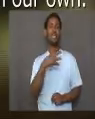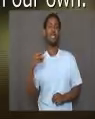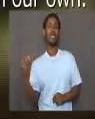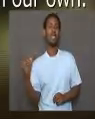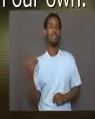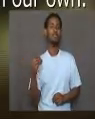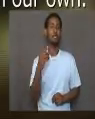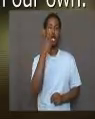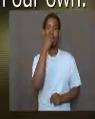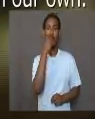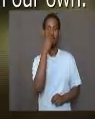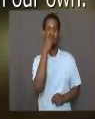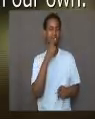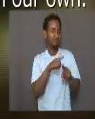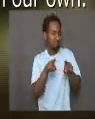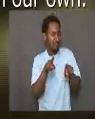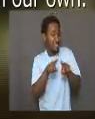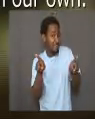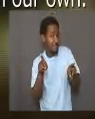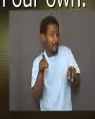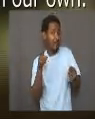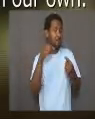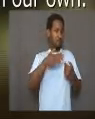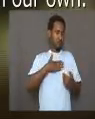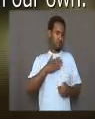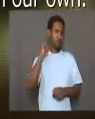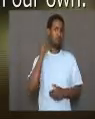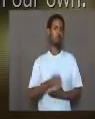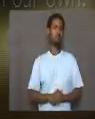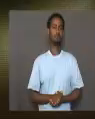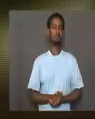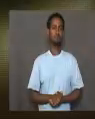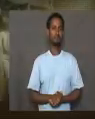and customs differ from our own.